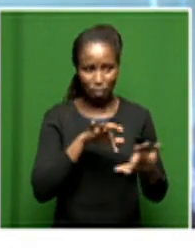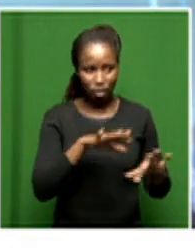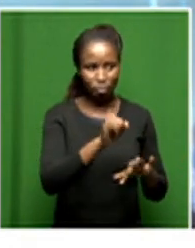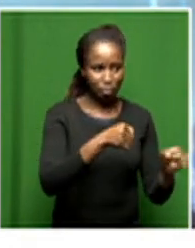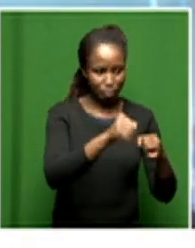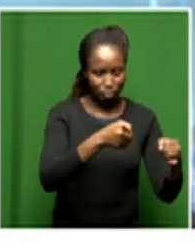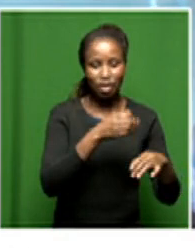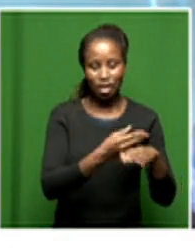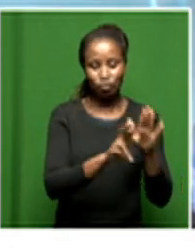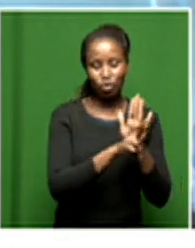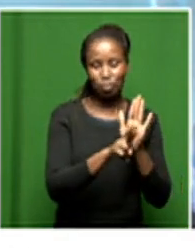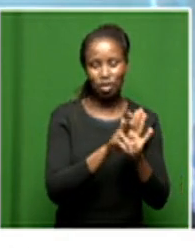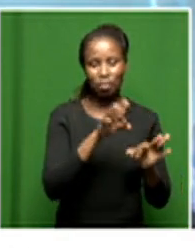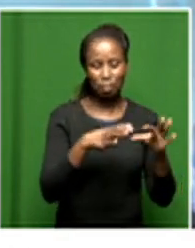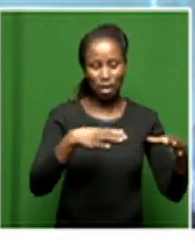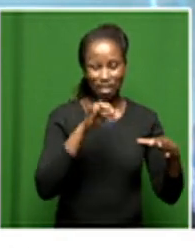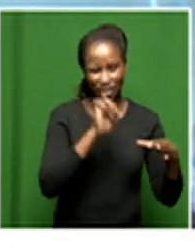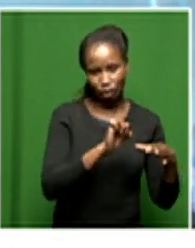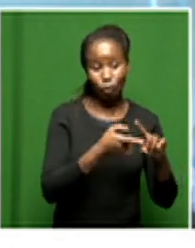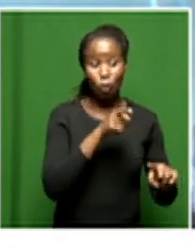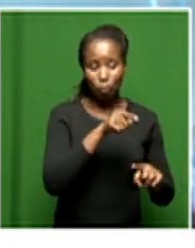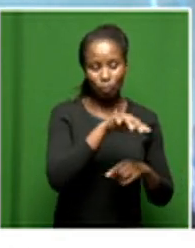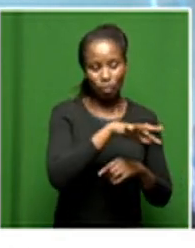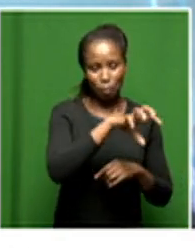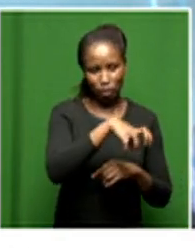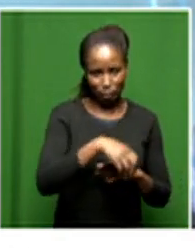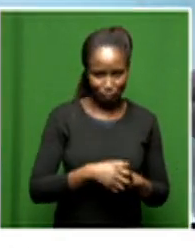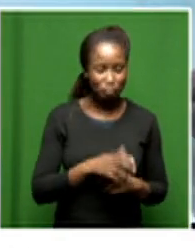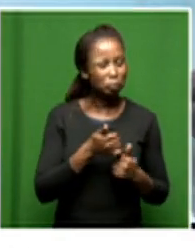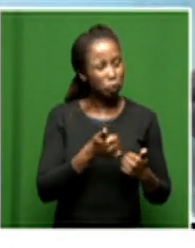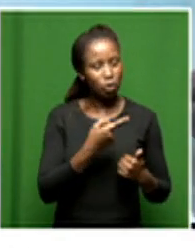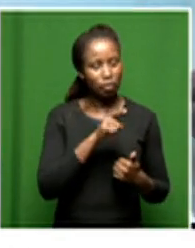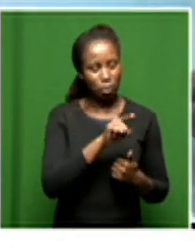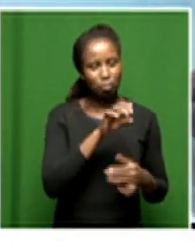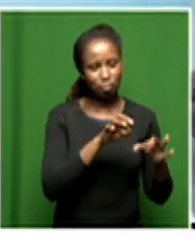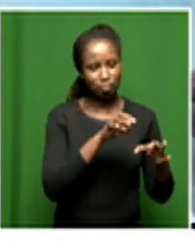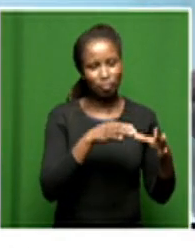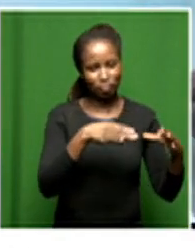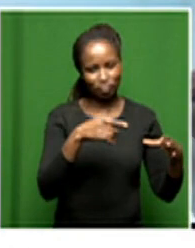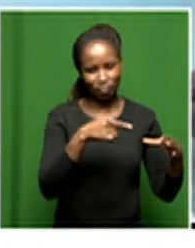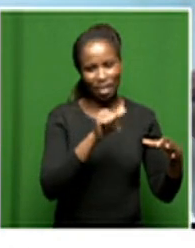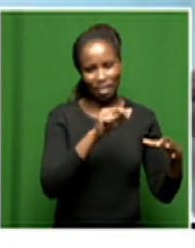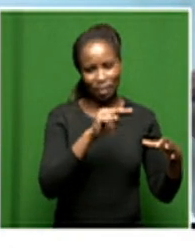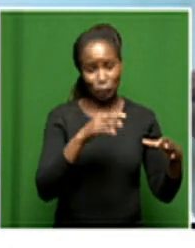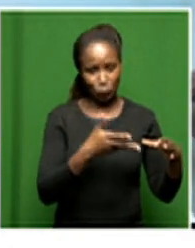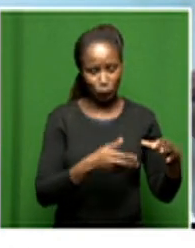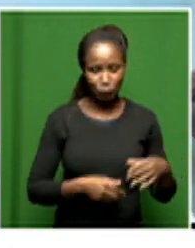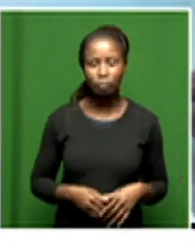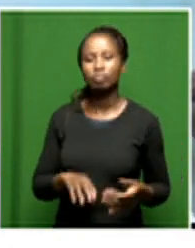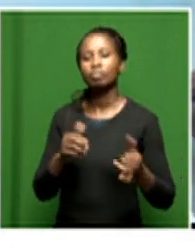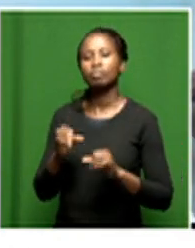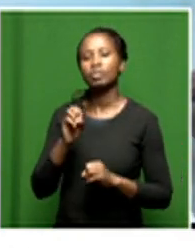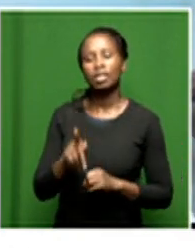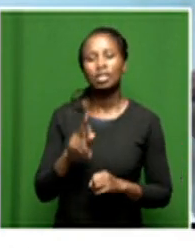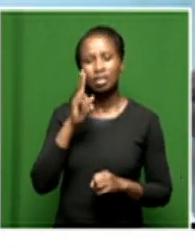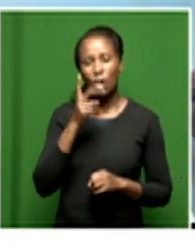to represent the party in those communities. And that's a great sign for the party. And you look at Amatole, and then you